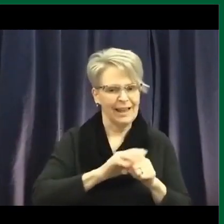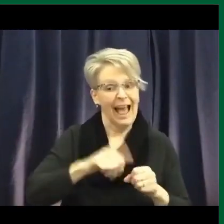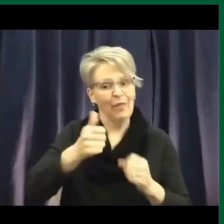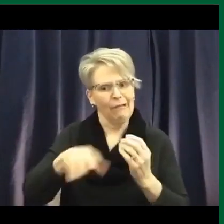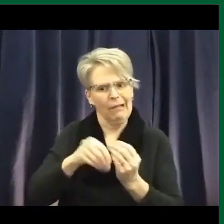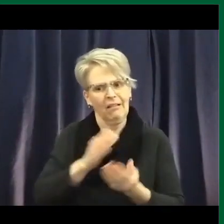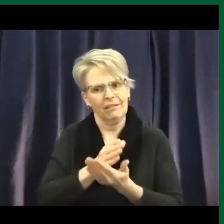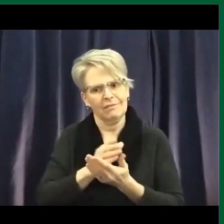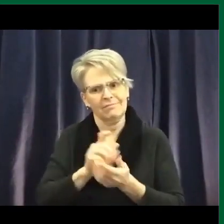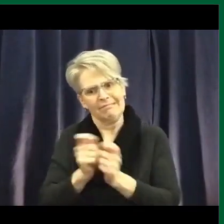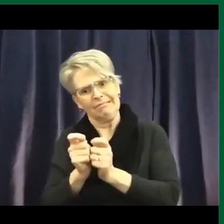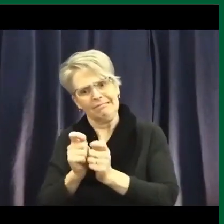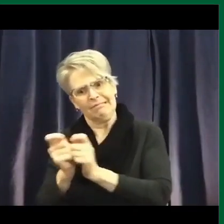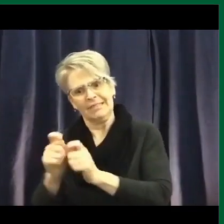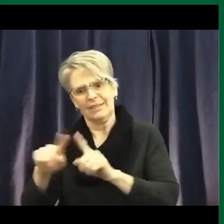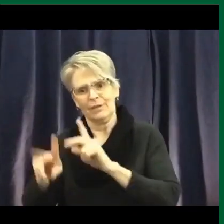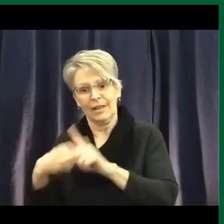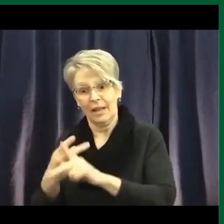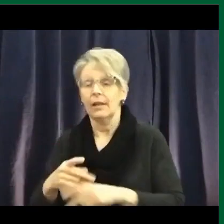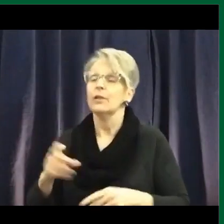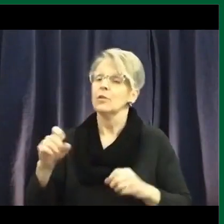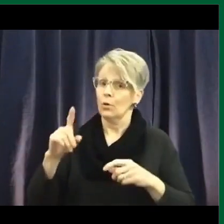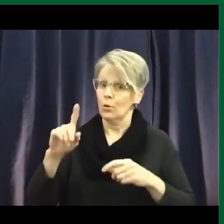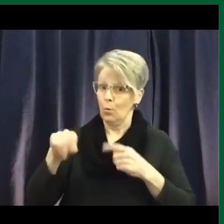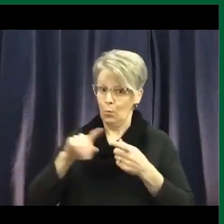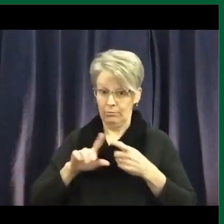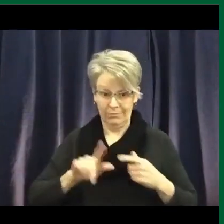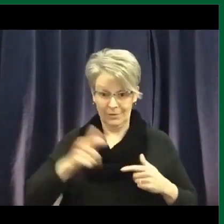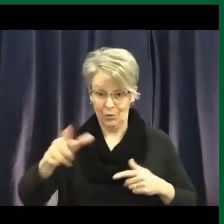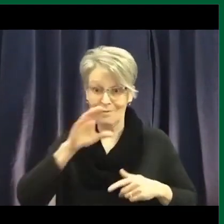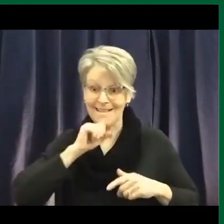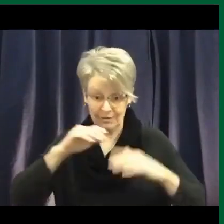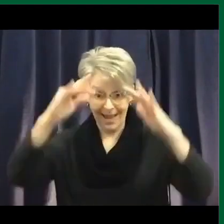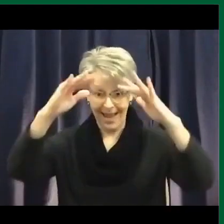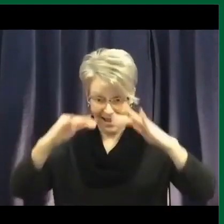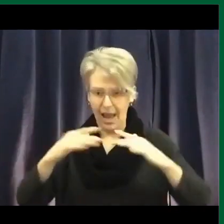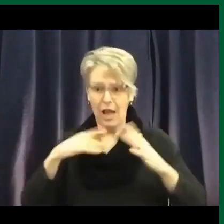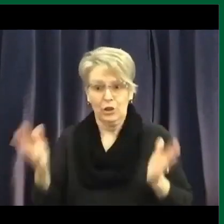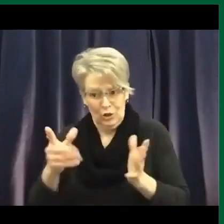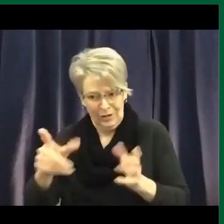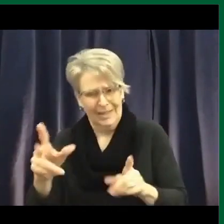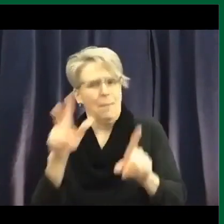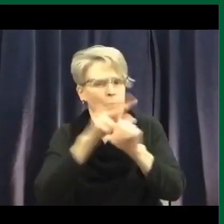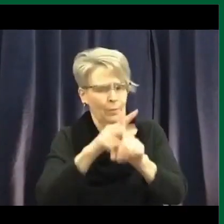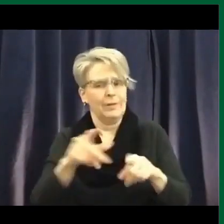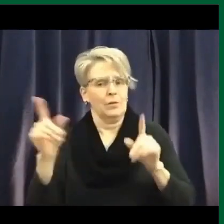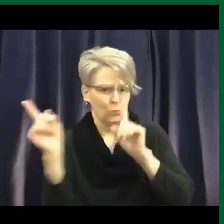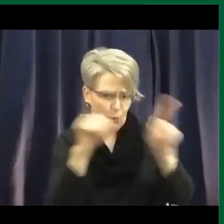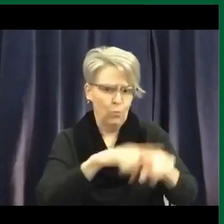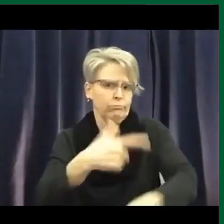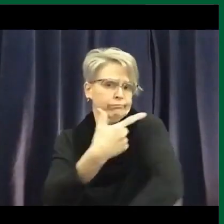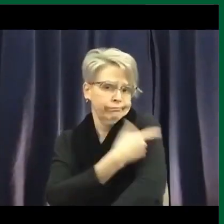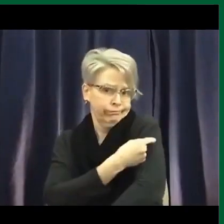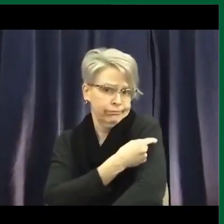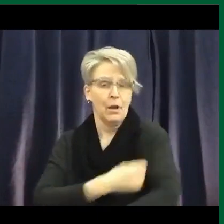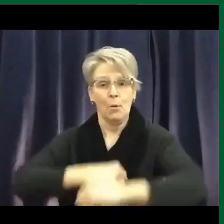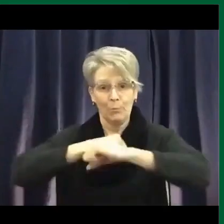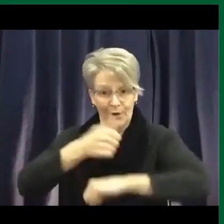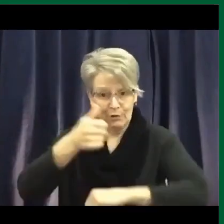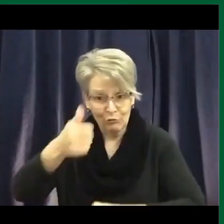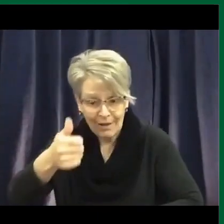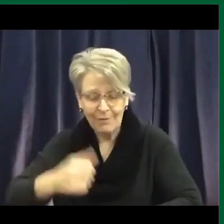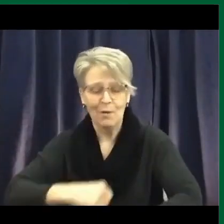I urge you to make an appointment and get the shot. It's the best thing that you can do to protect yourself, protect others,